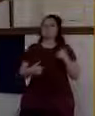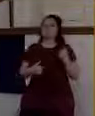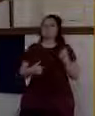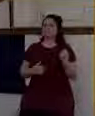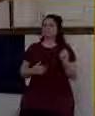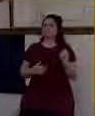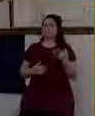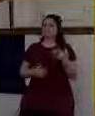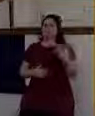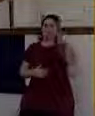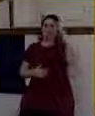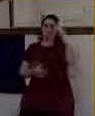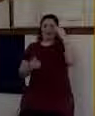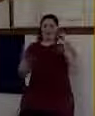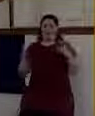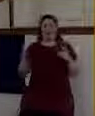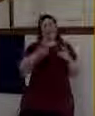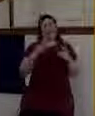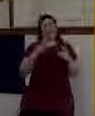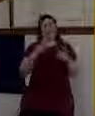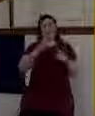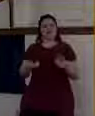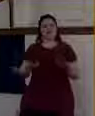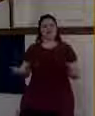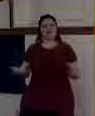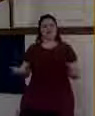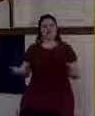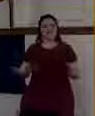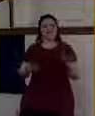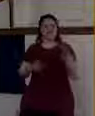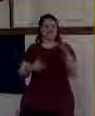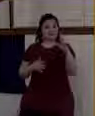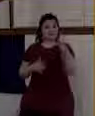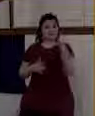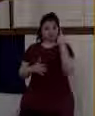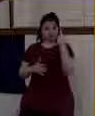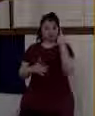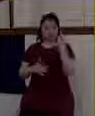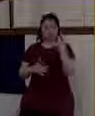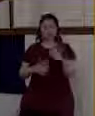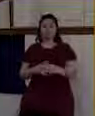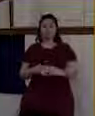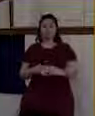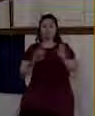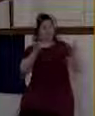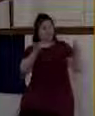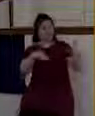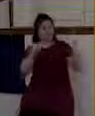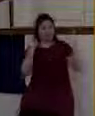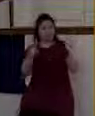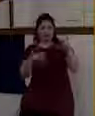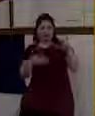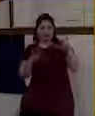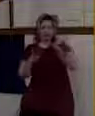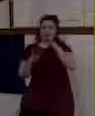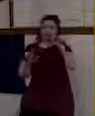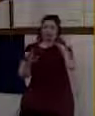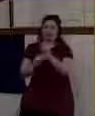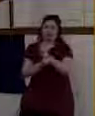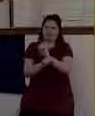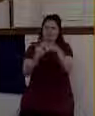it. And I would have to tell you that I don't believe any time that has ever happened in my life that they had a real message from God to